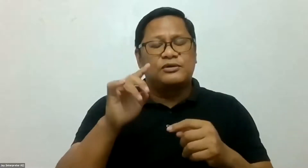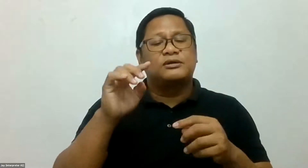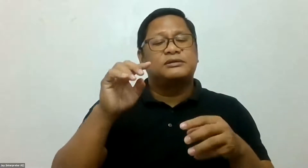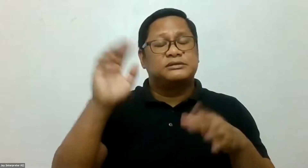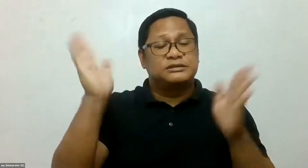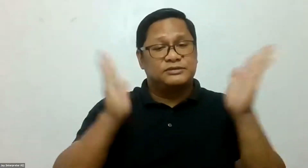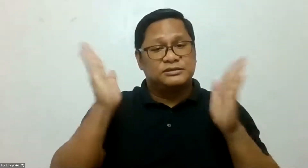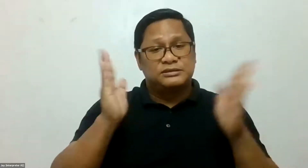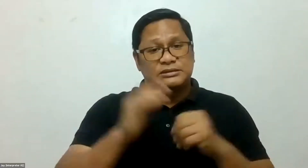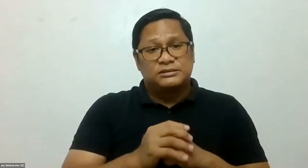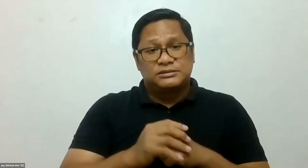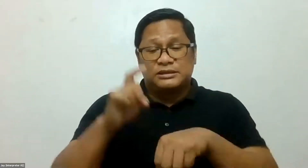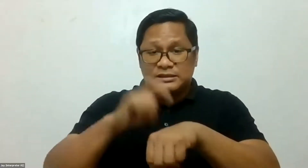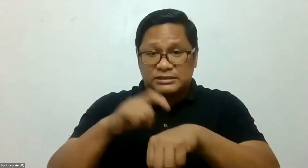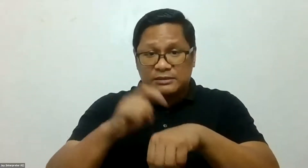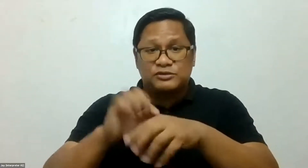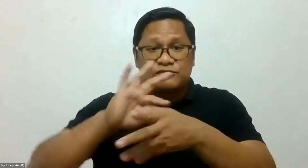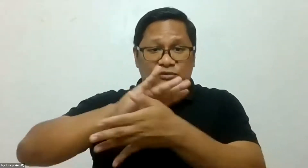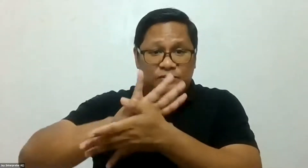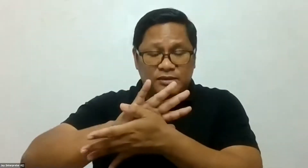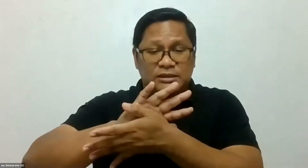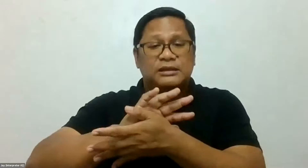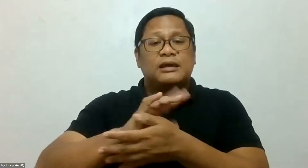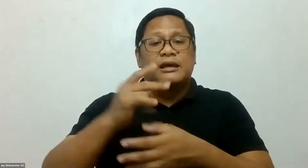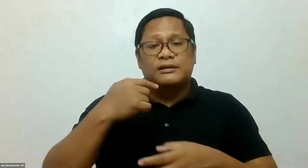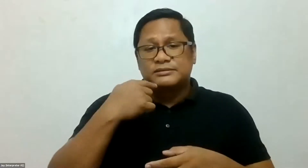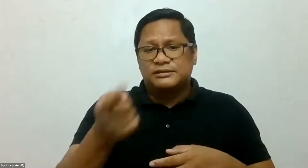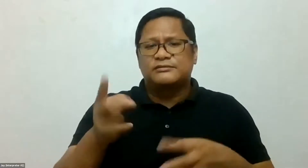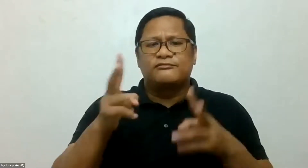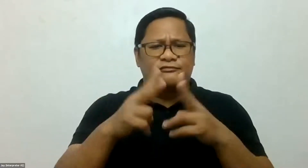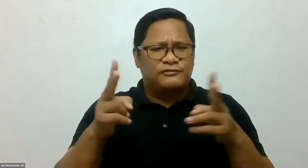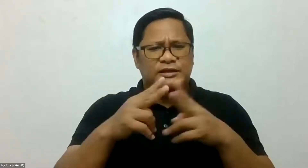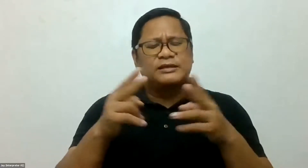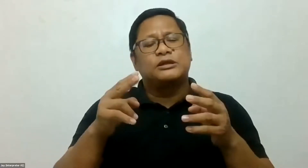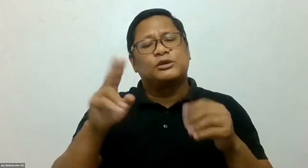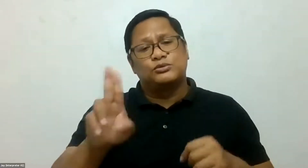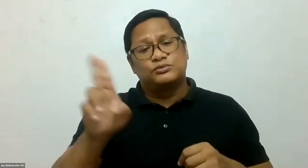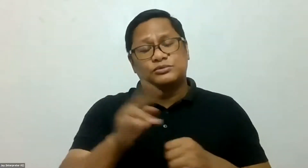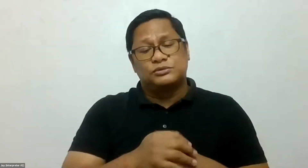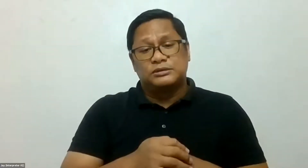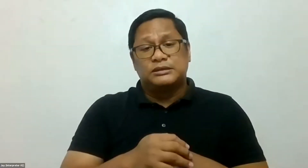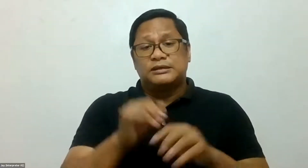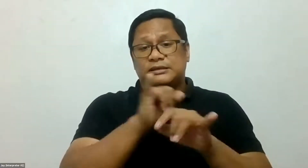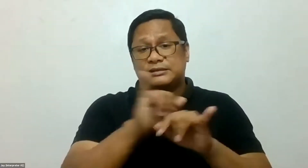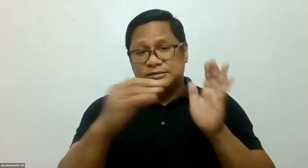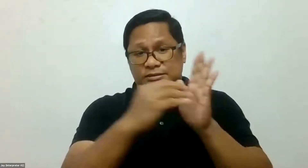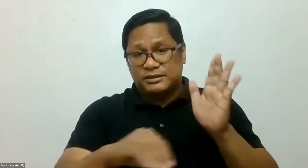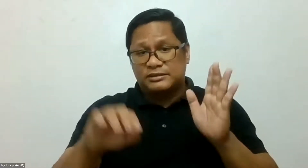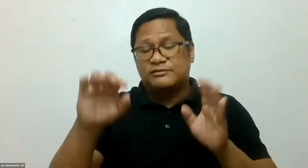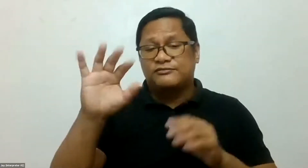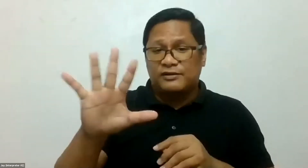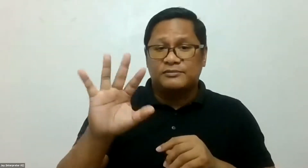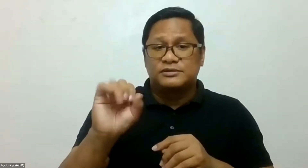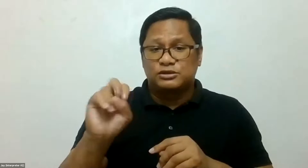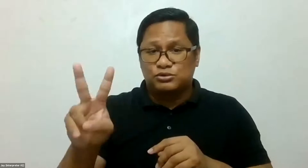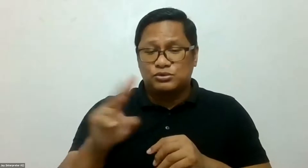services. During the times of pandemic, such provision is very, very handy. Also in Article 5, Section 2, it states that DOH